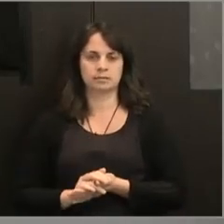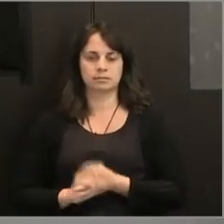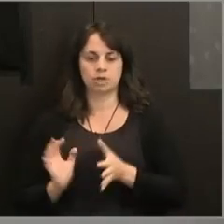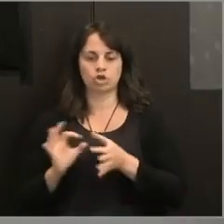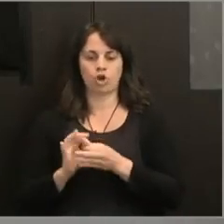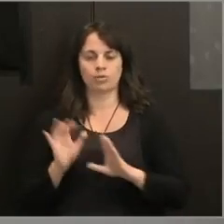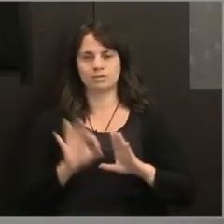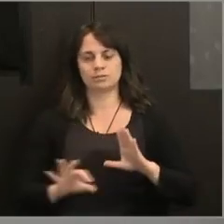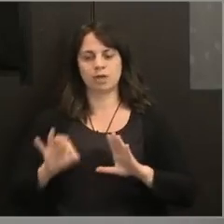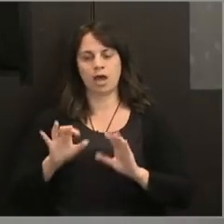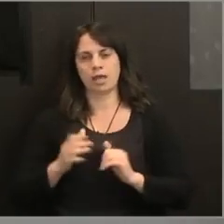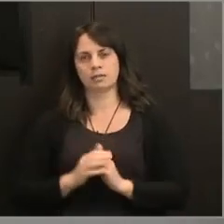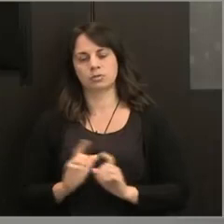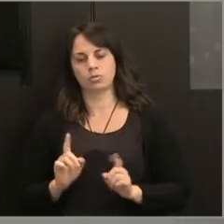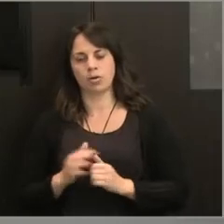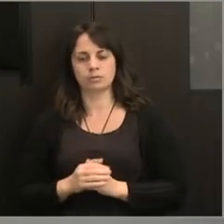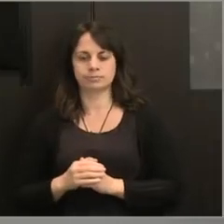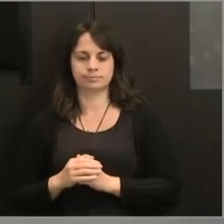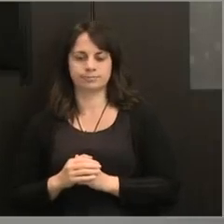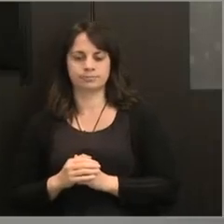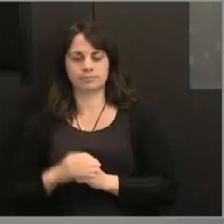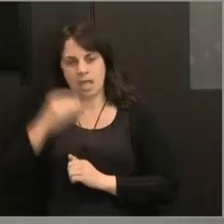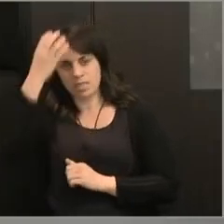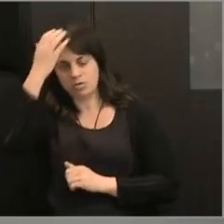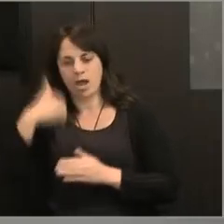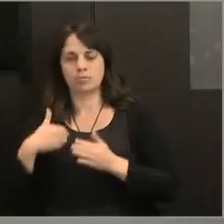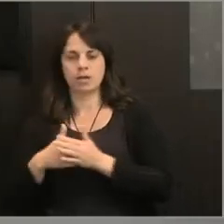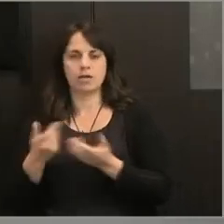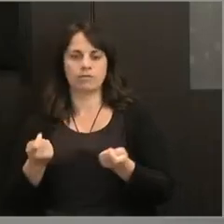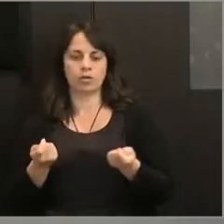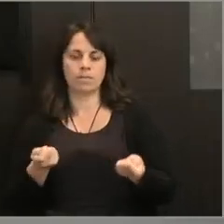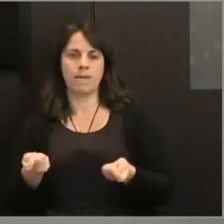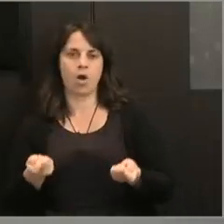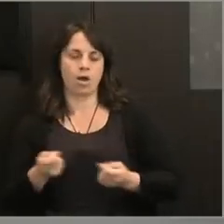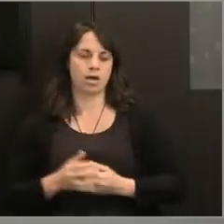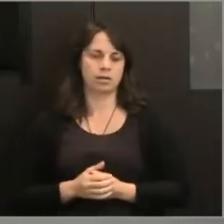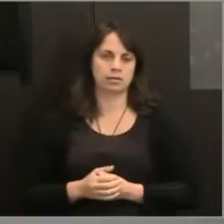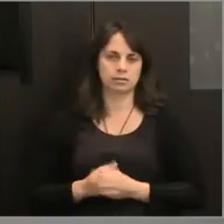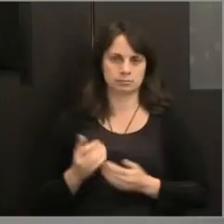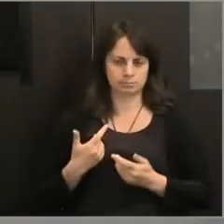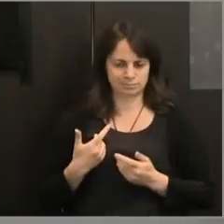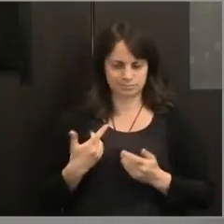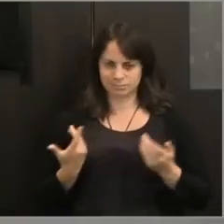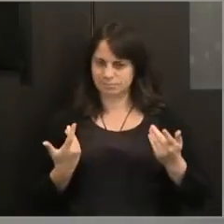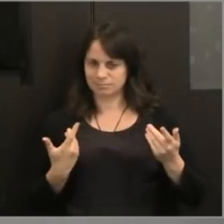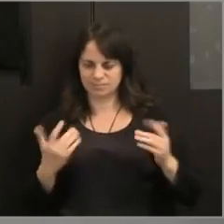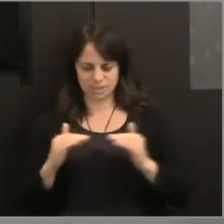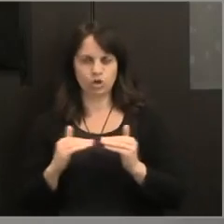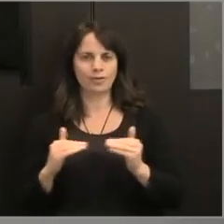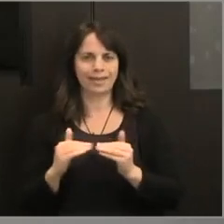relationship where the Crown retains absolute power. And so that's not an equal